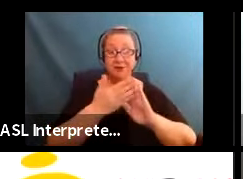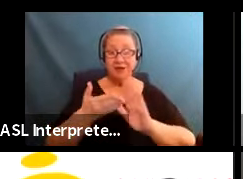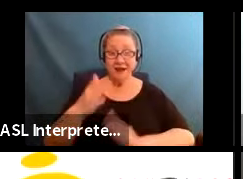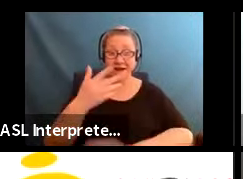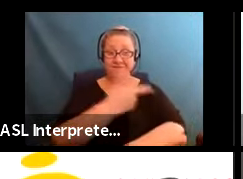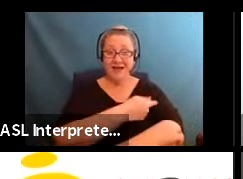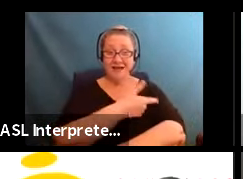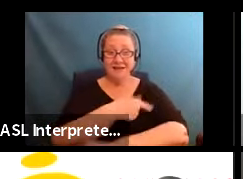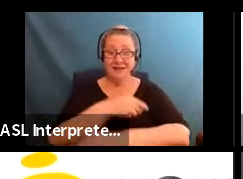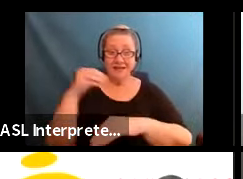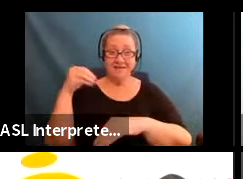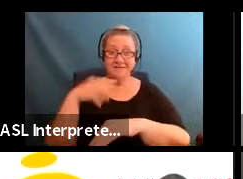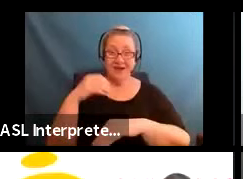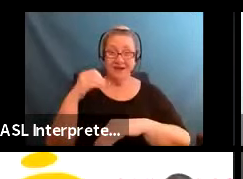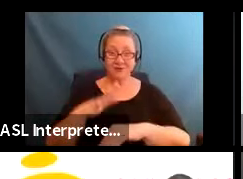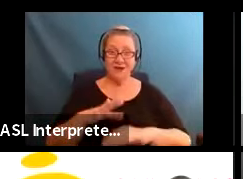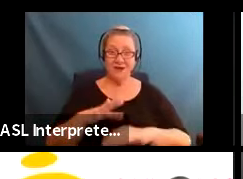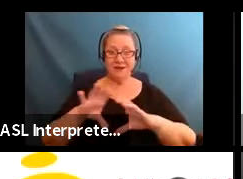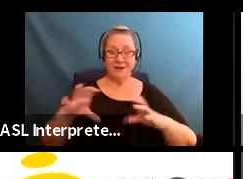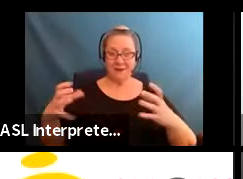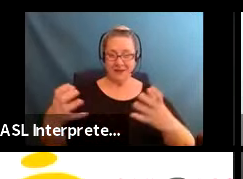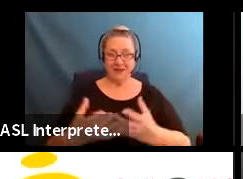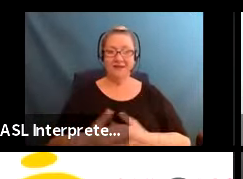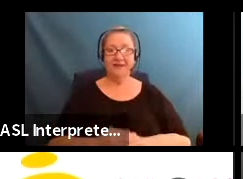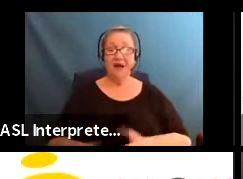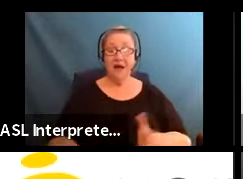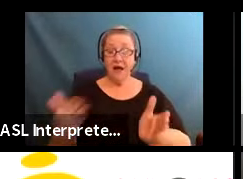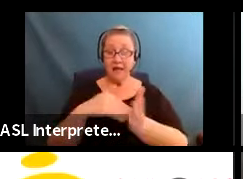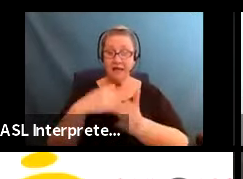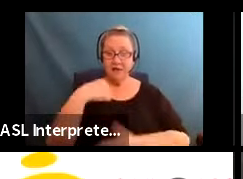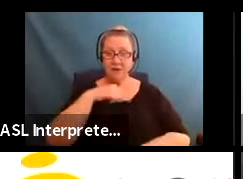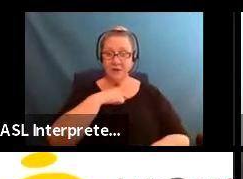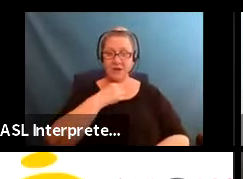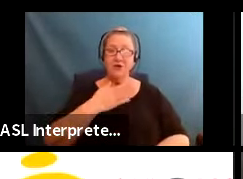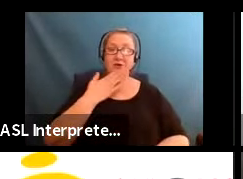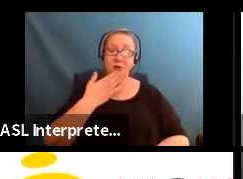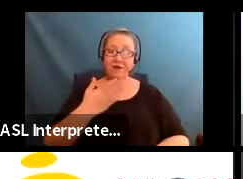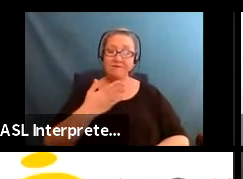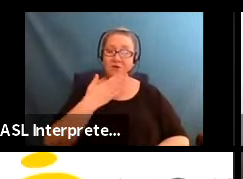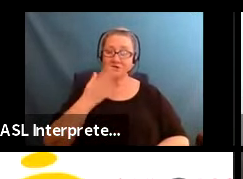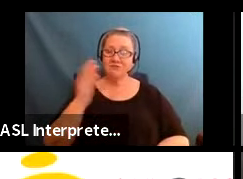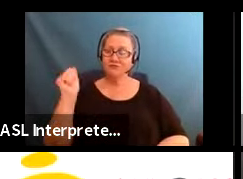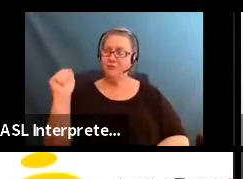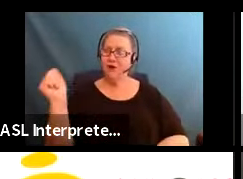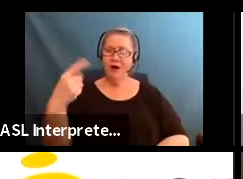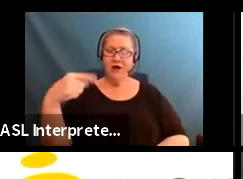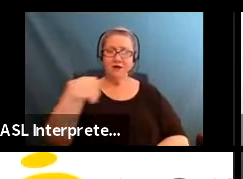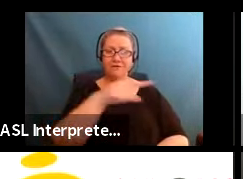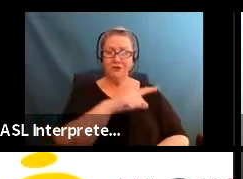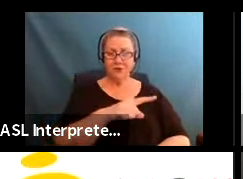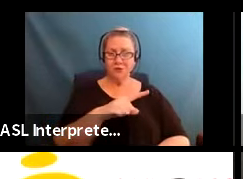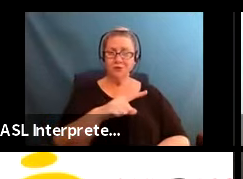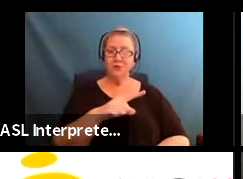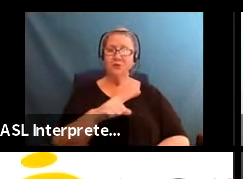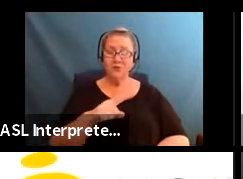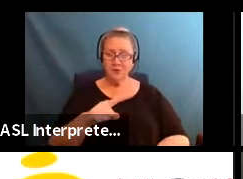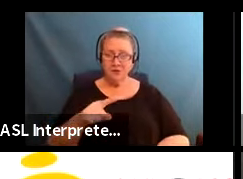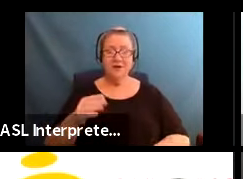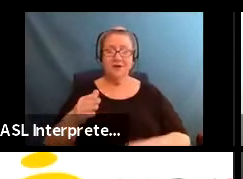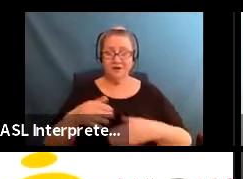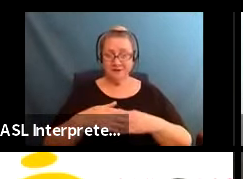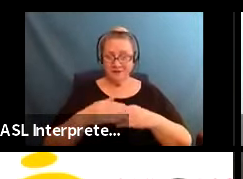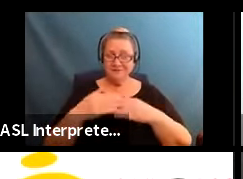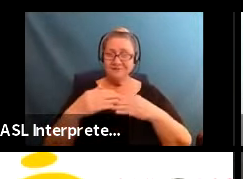Committee. And once again, we're really grateful to all of you for making the time in your very, very